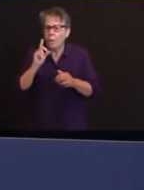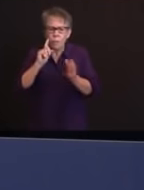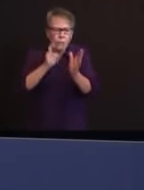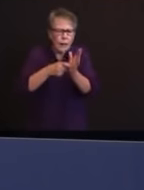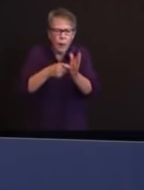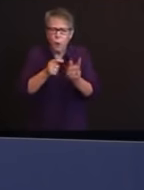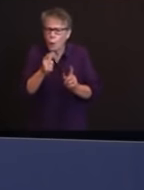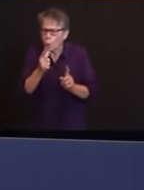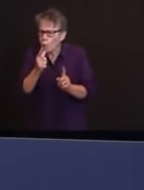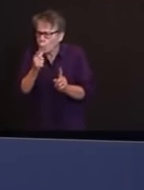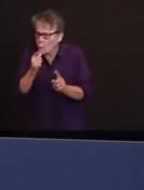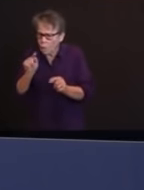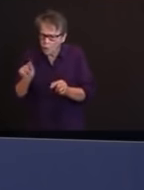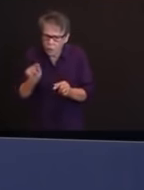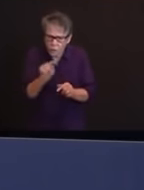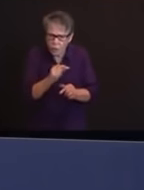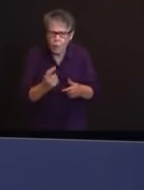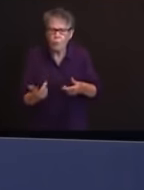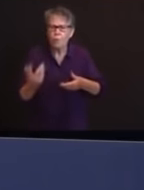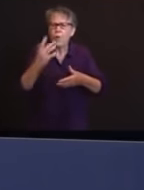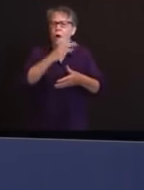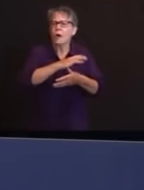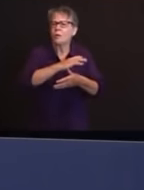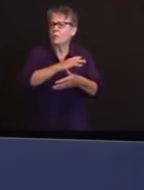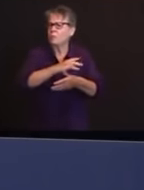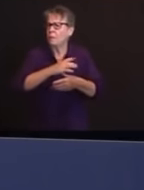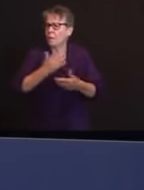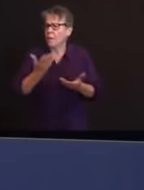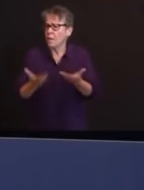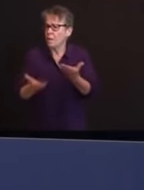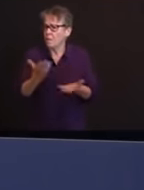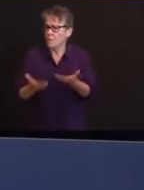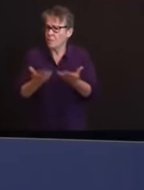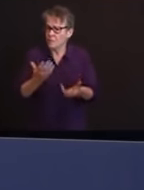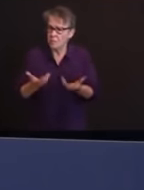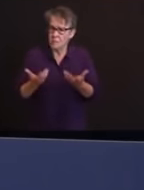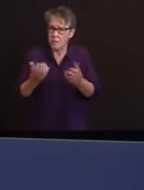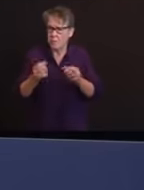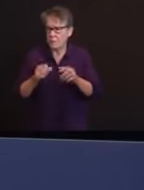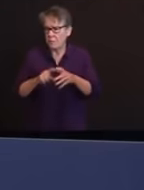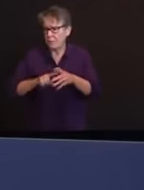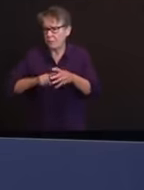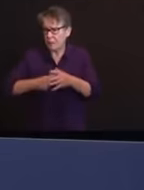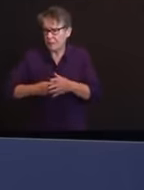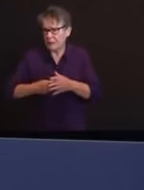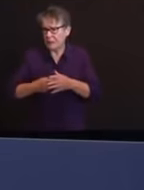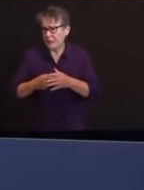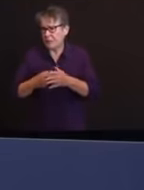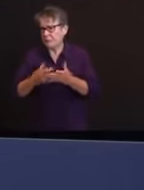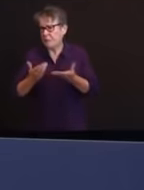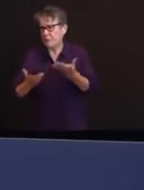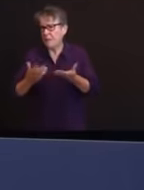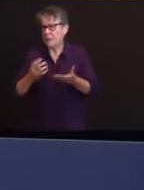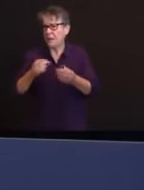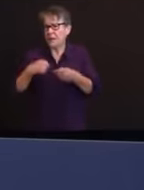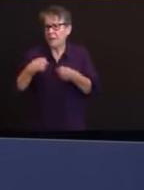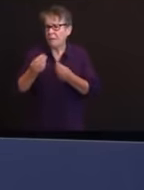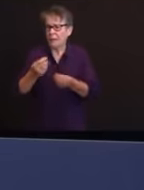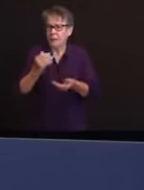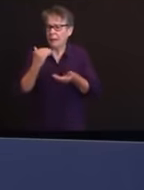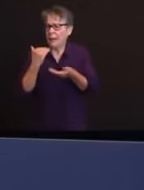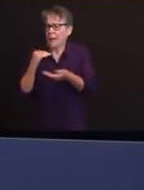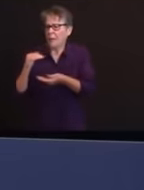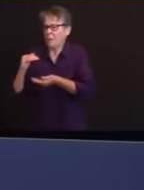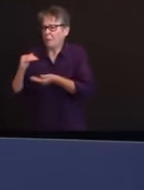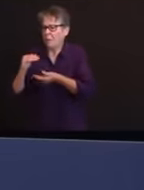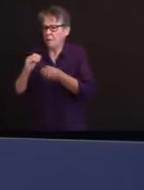looking at two scenarios: limited doses to begin with, or there's a possibility that we'll get more doses to begin with.